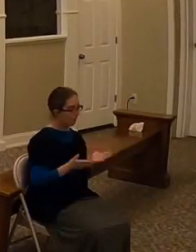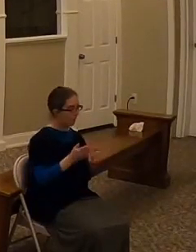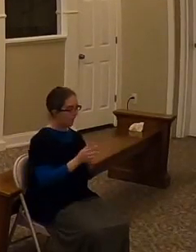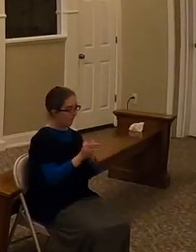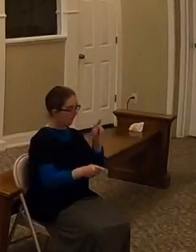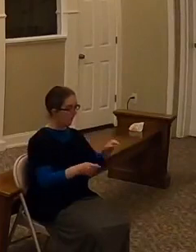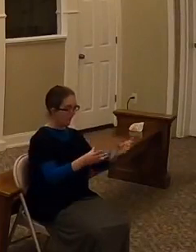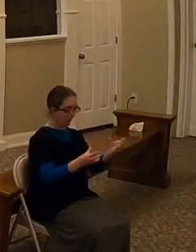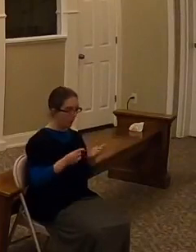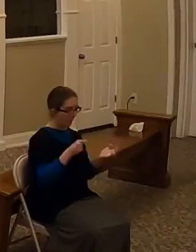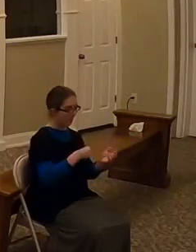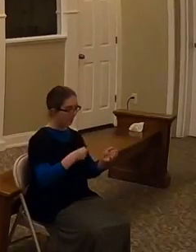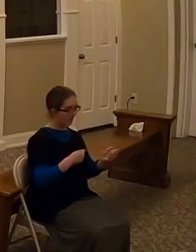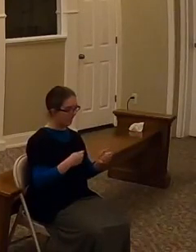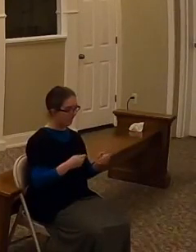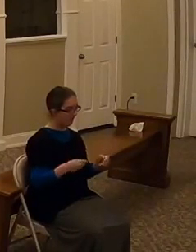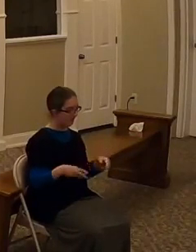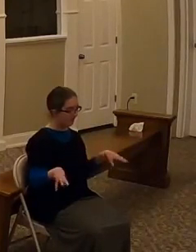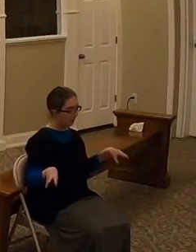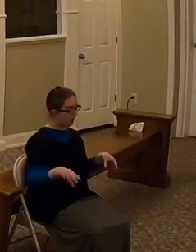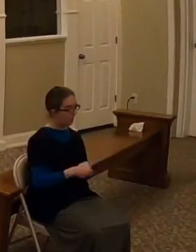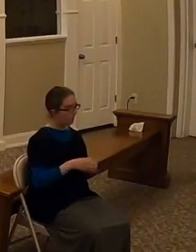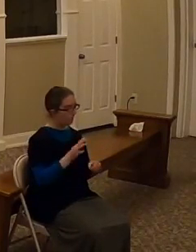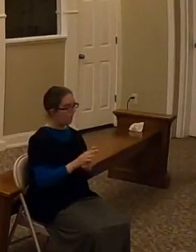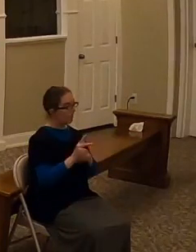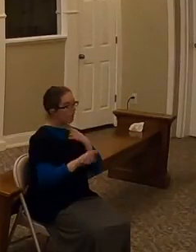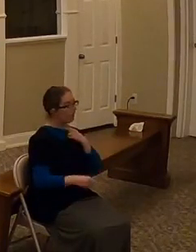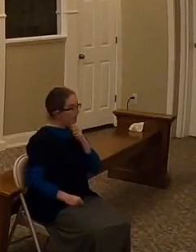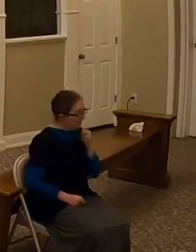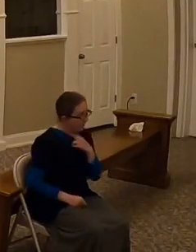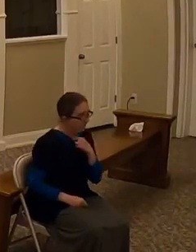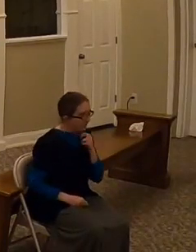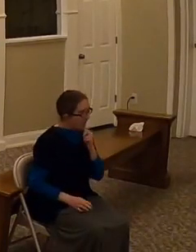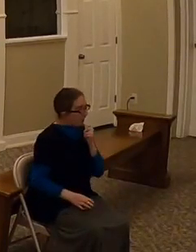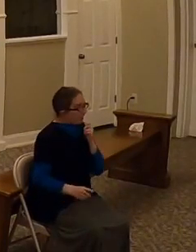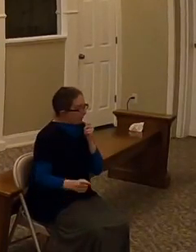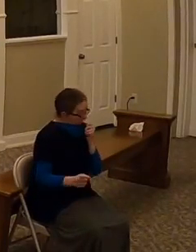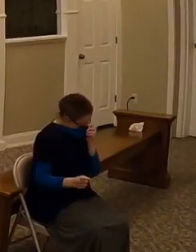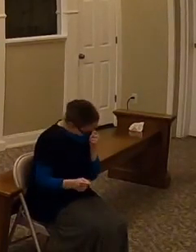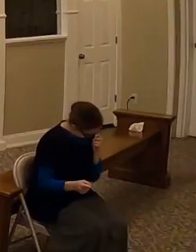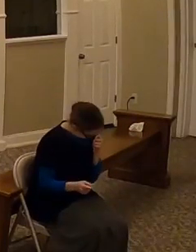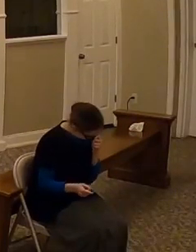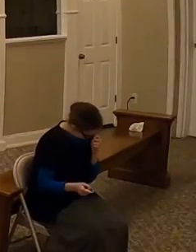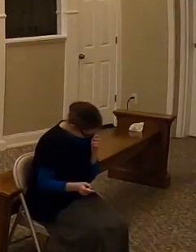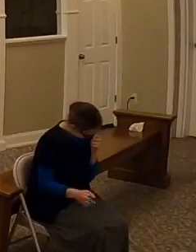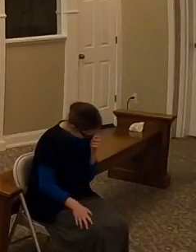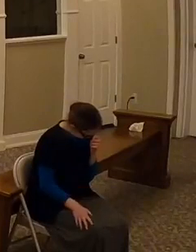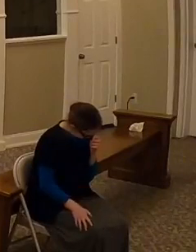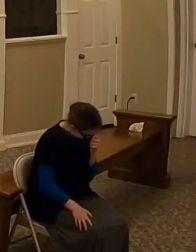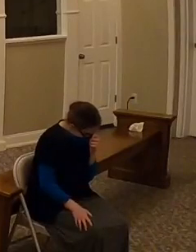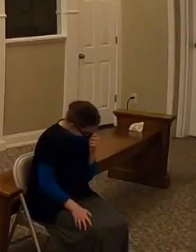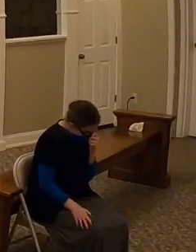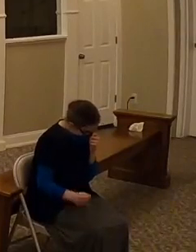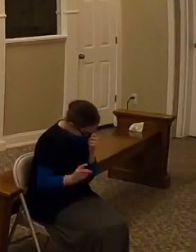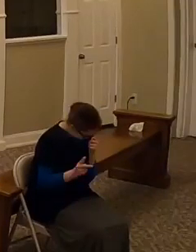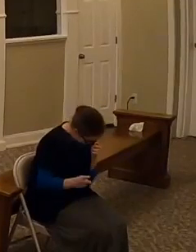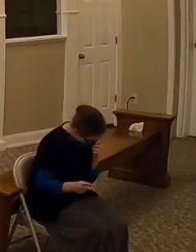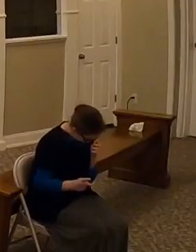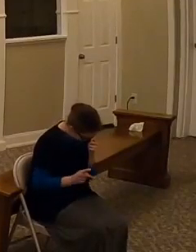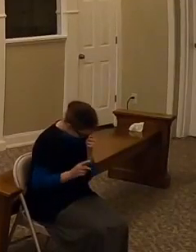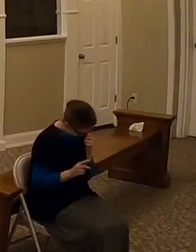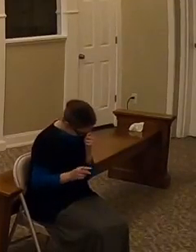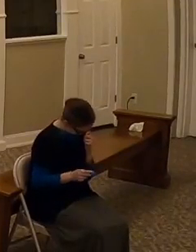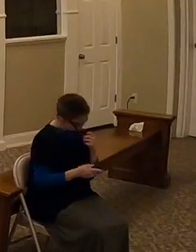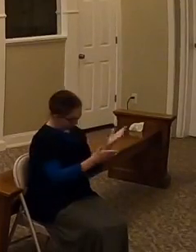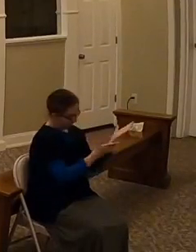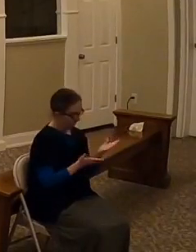people. I want this wedding full of folks. I don't care if they're living under the bridge. Bring them in here. Okay, when they